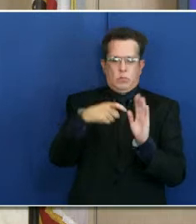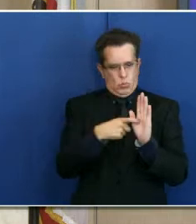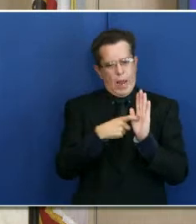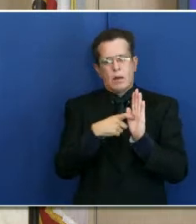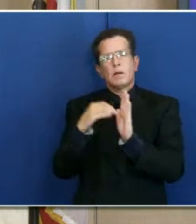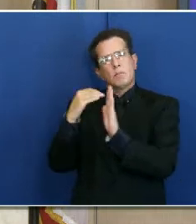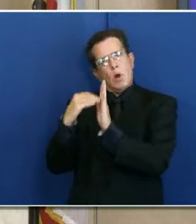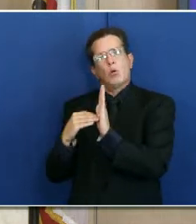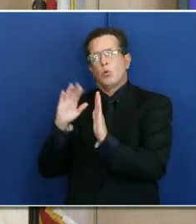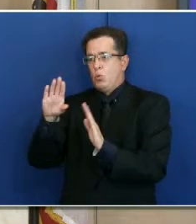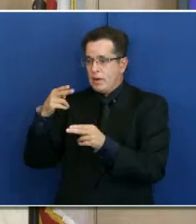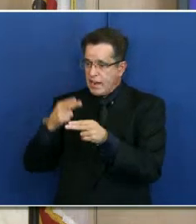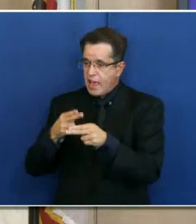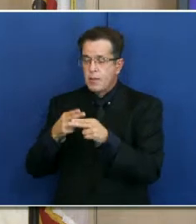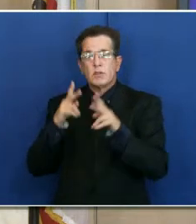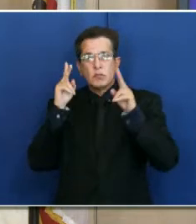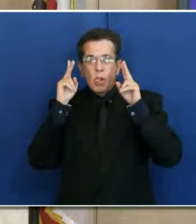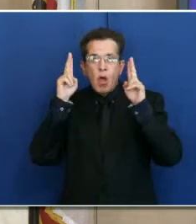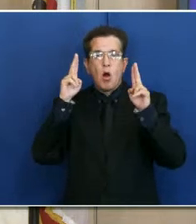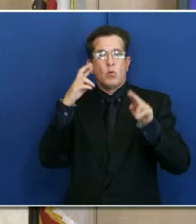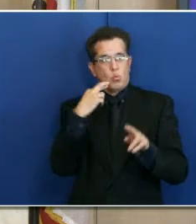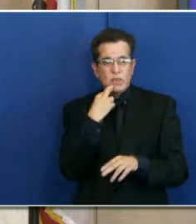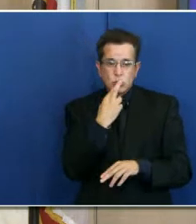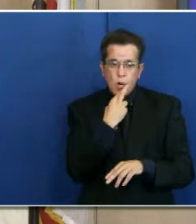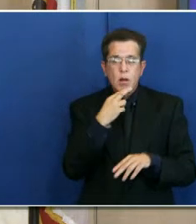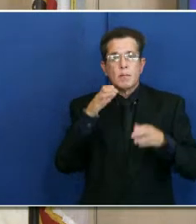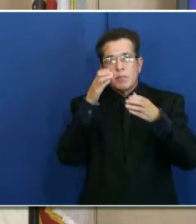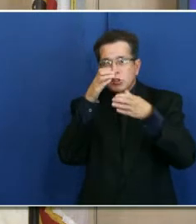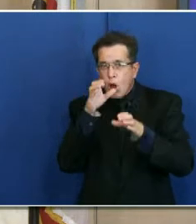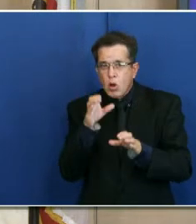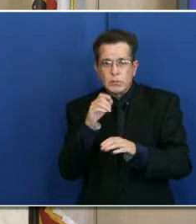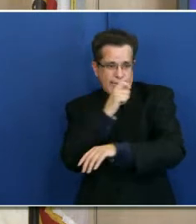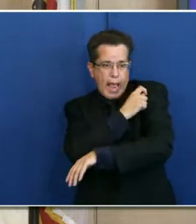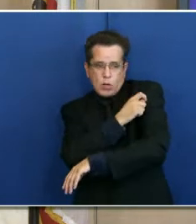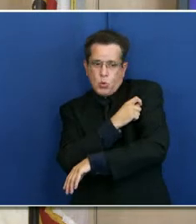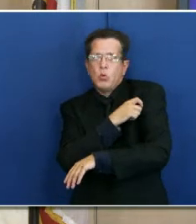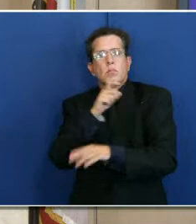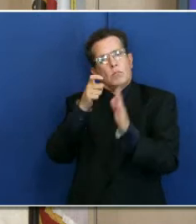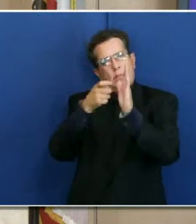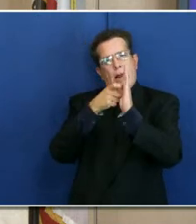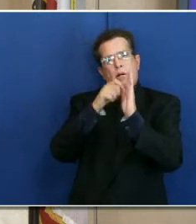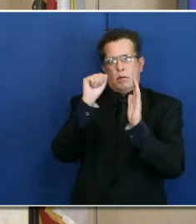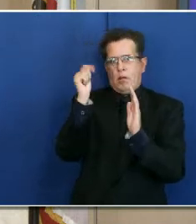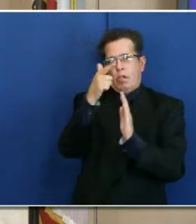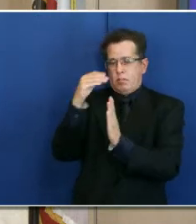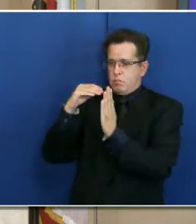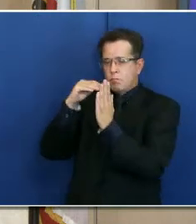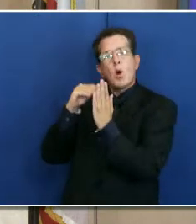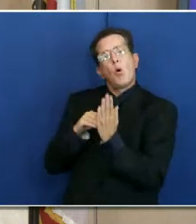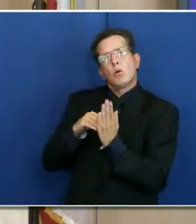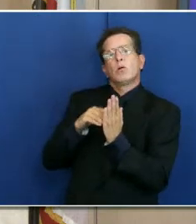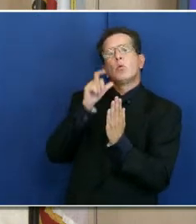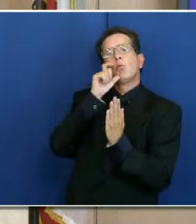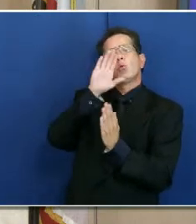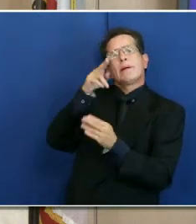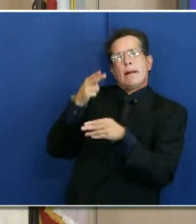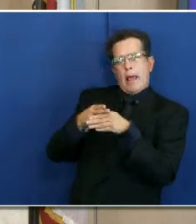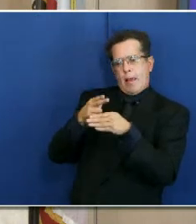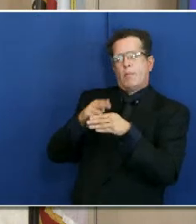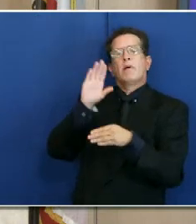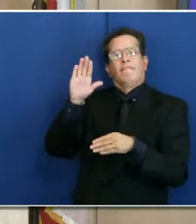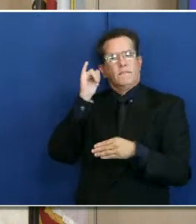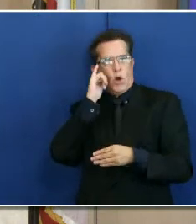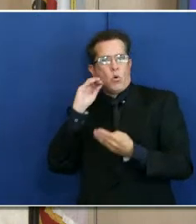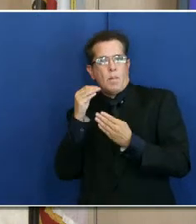whether that's a salon or a restaurant or massage or tattoo parlor, you're going to need to keep a log or registry of your guests. That will aid